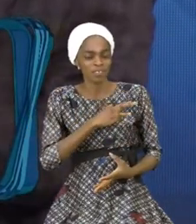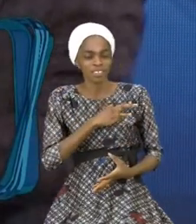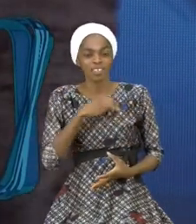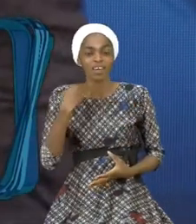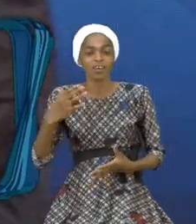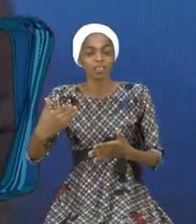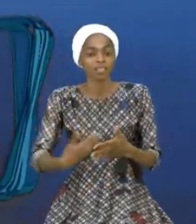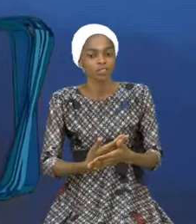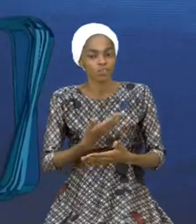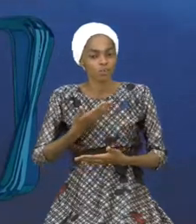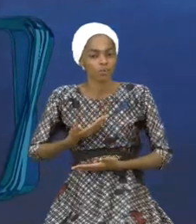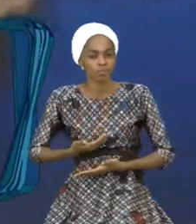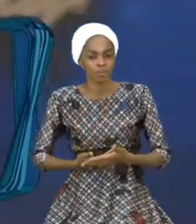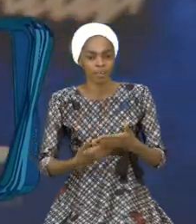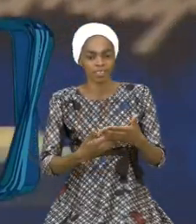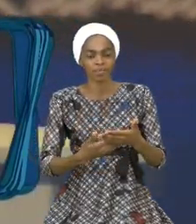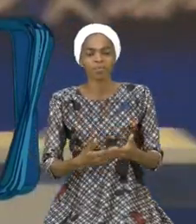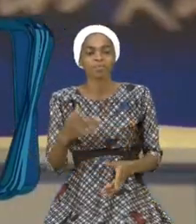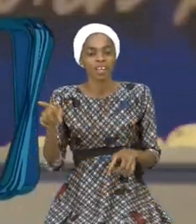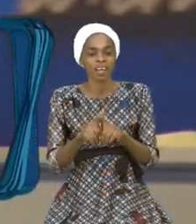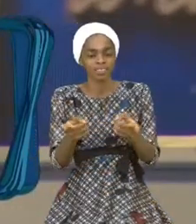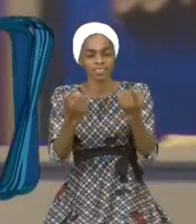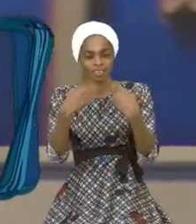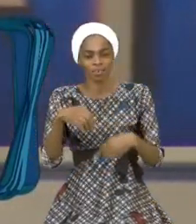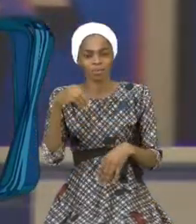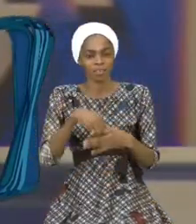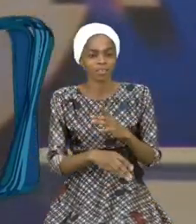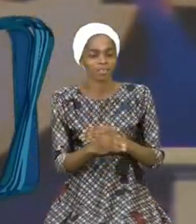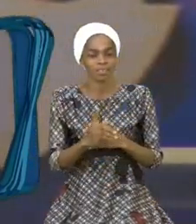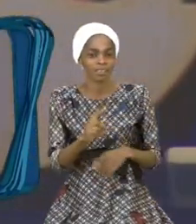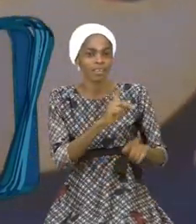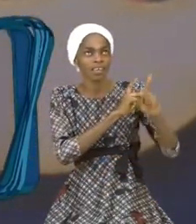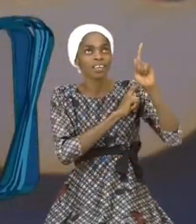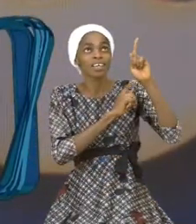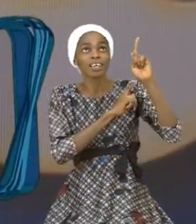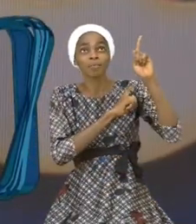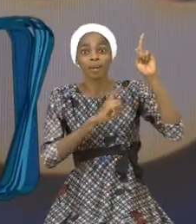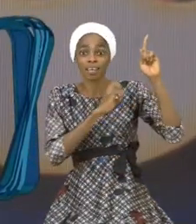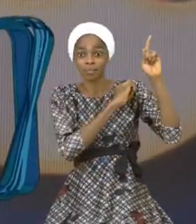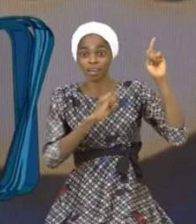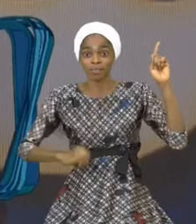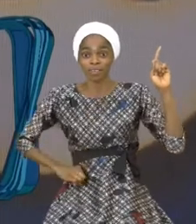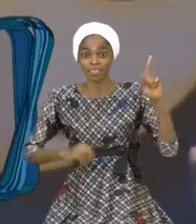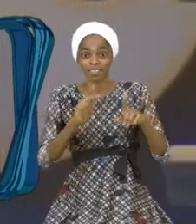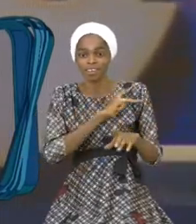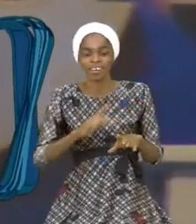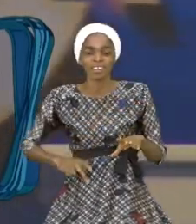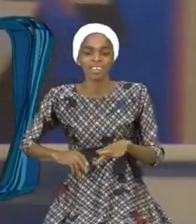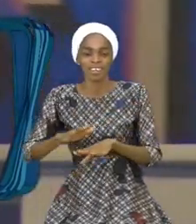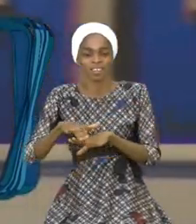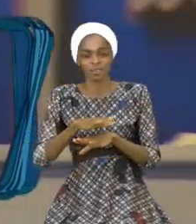new birth as we come into Emmanuel's kingdom. You will